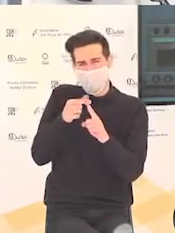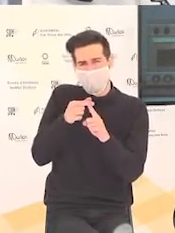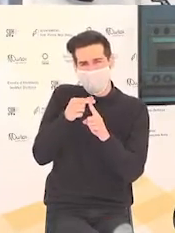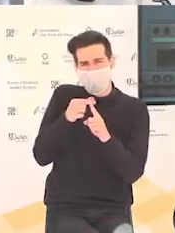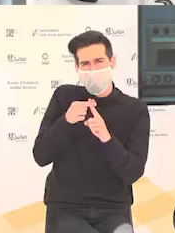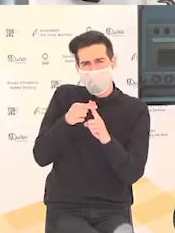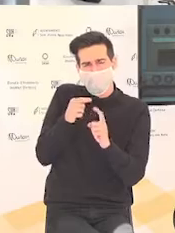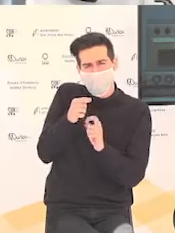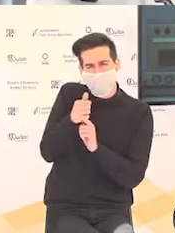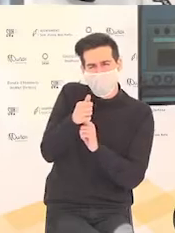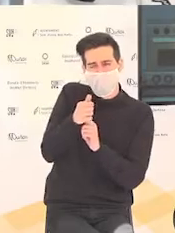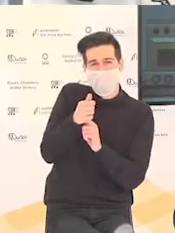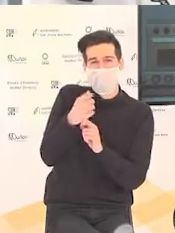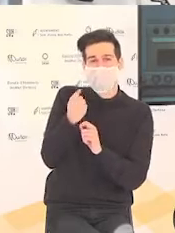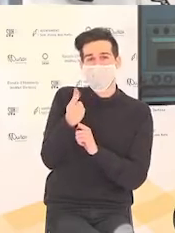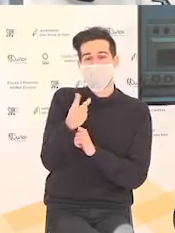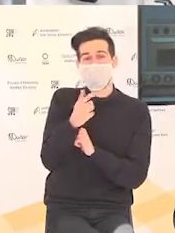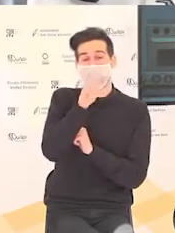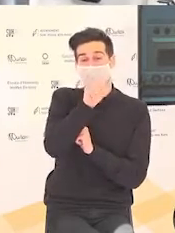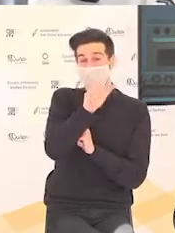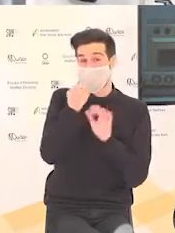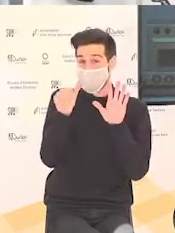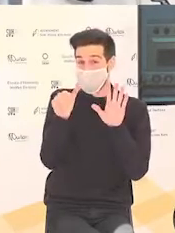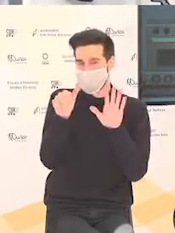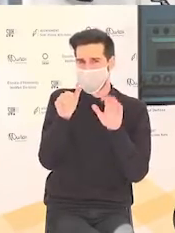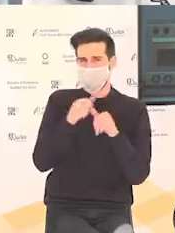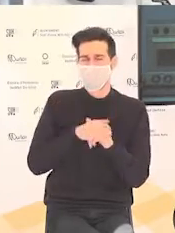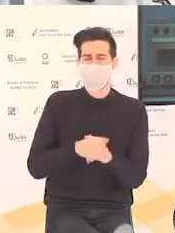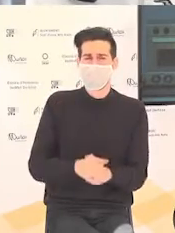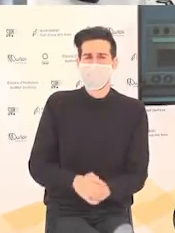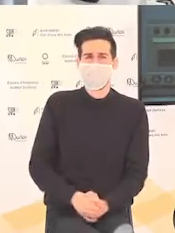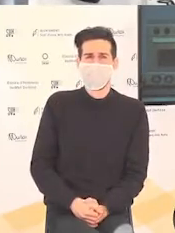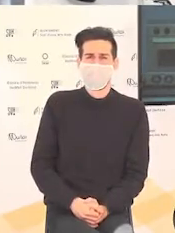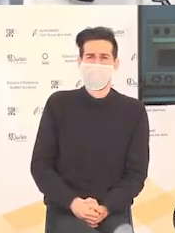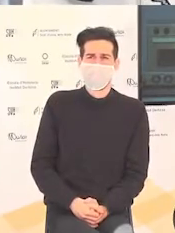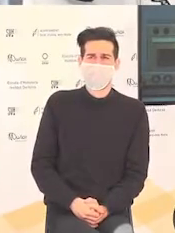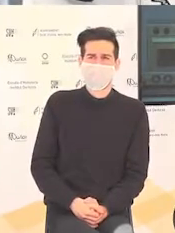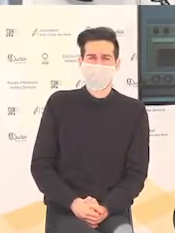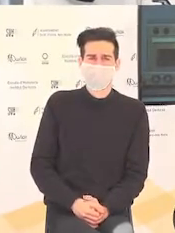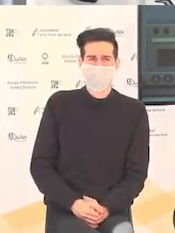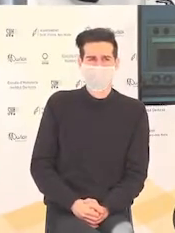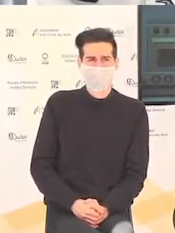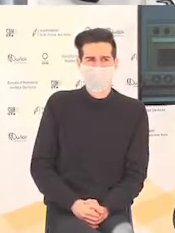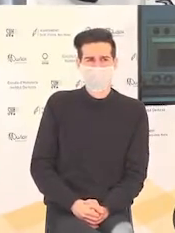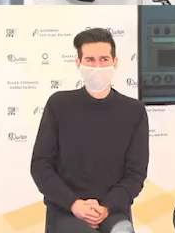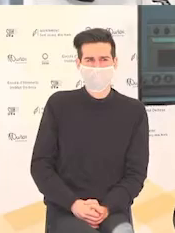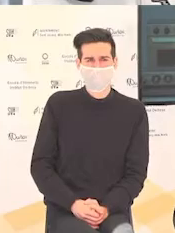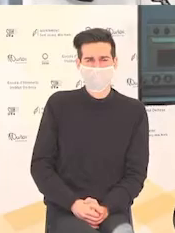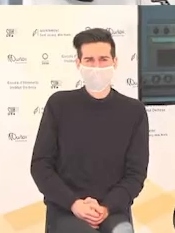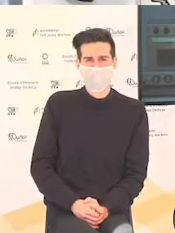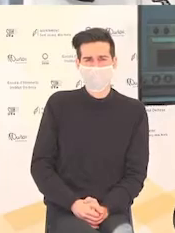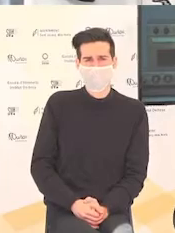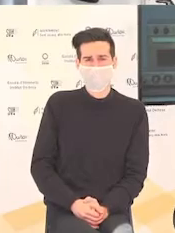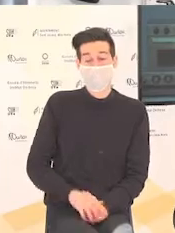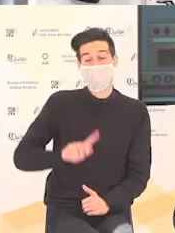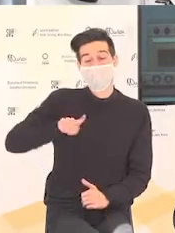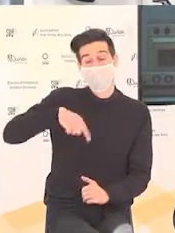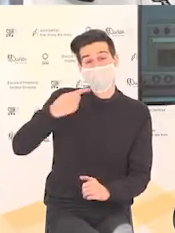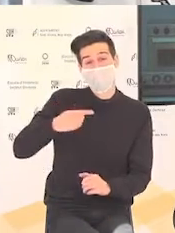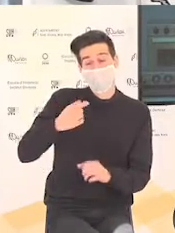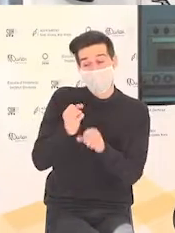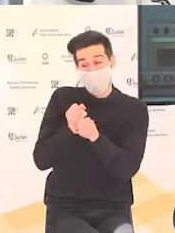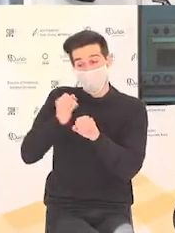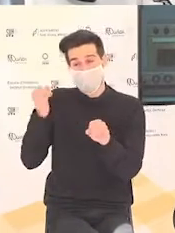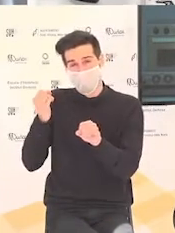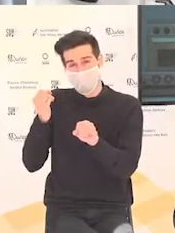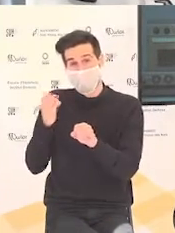6. And I've got a number 4 centimeter. This is actually a dough cutter. Y luego tengo este que